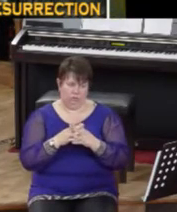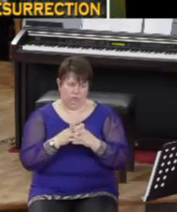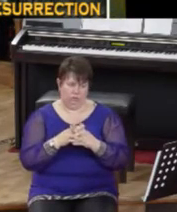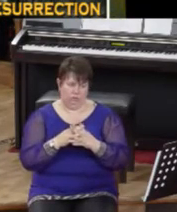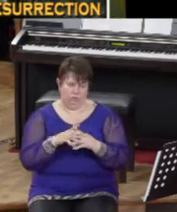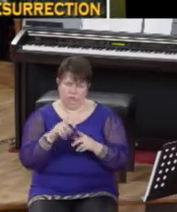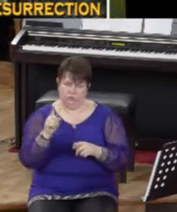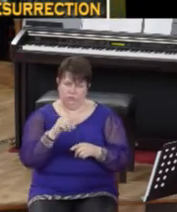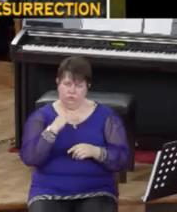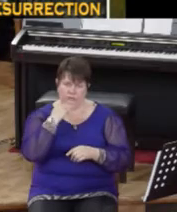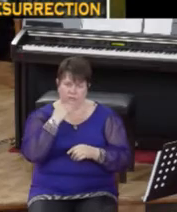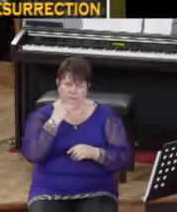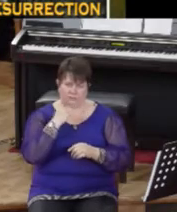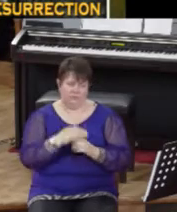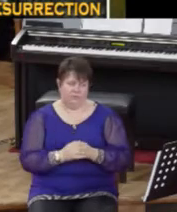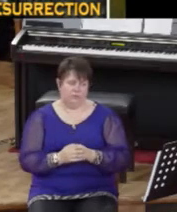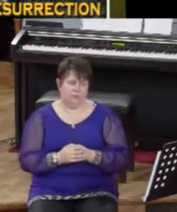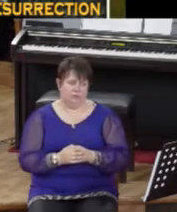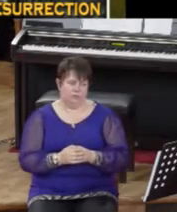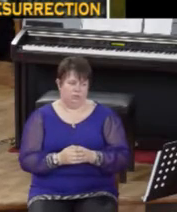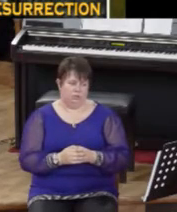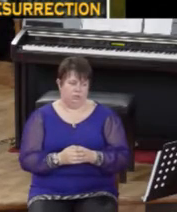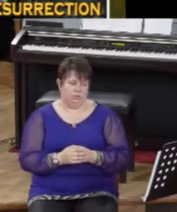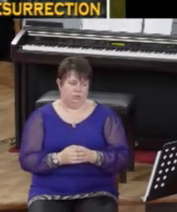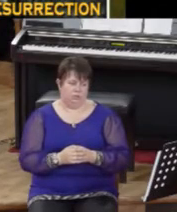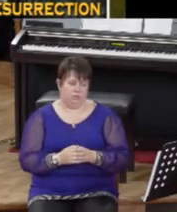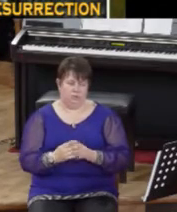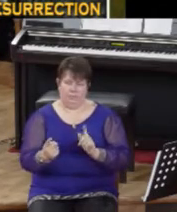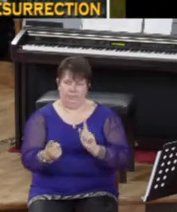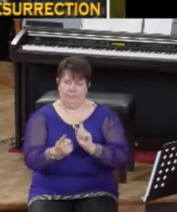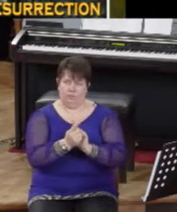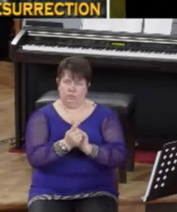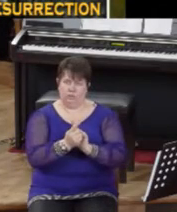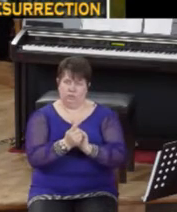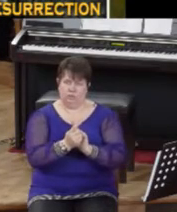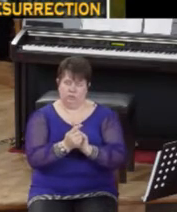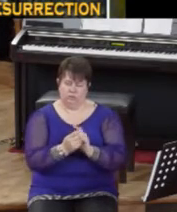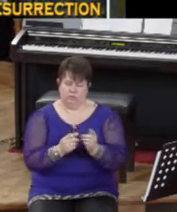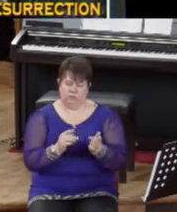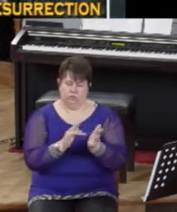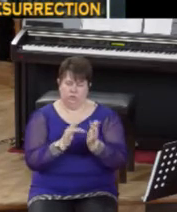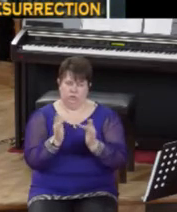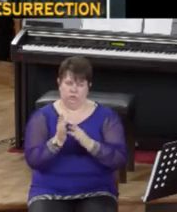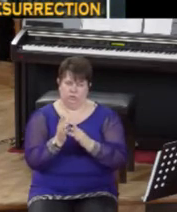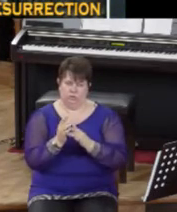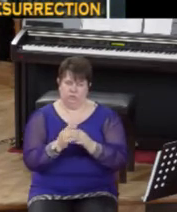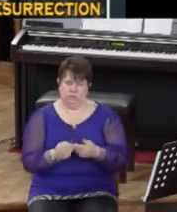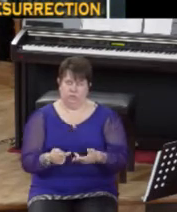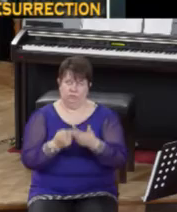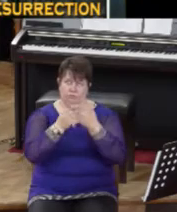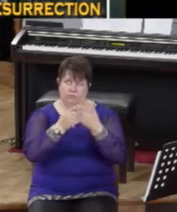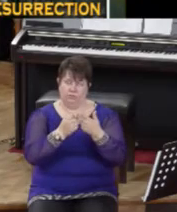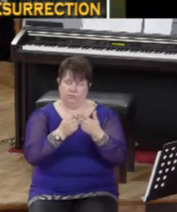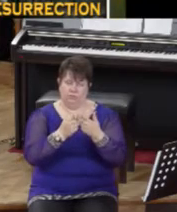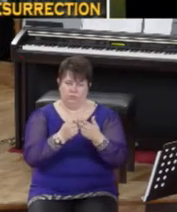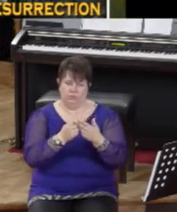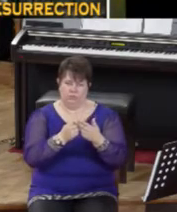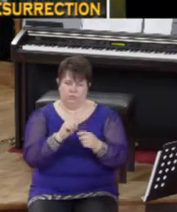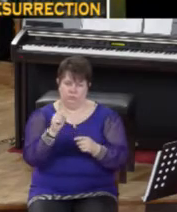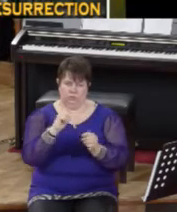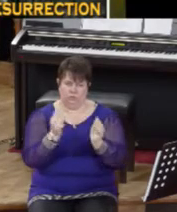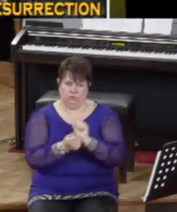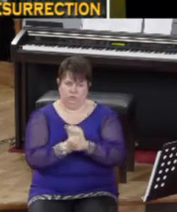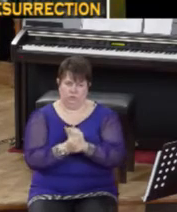was not enough, but that a personal encounter with the risen Jesus Christ was what was